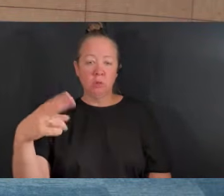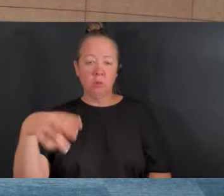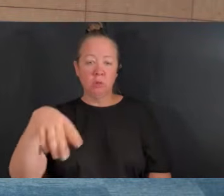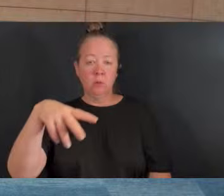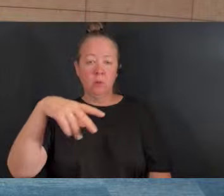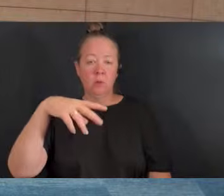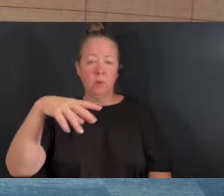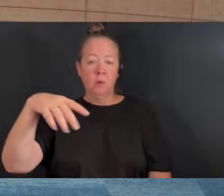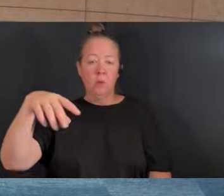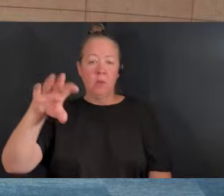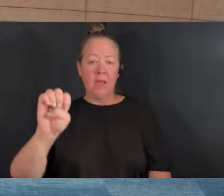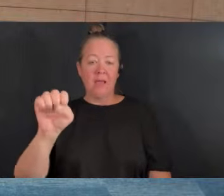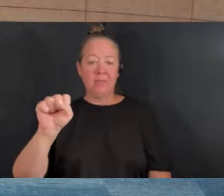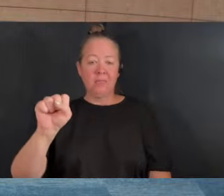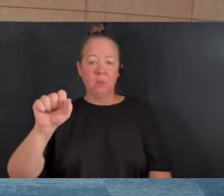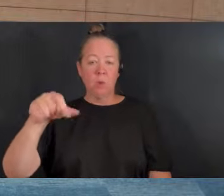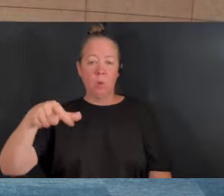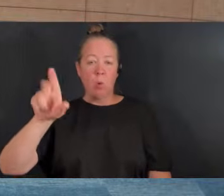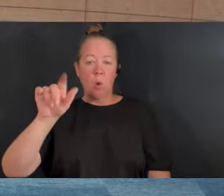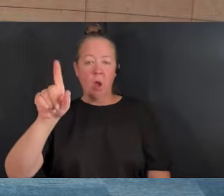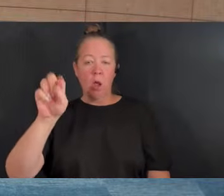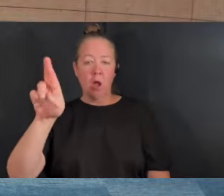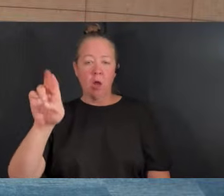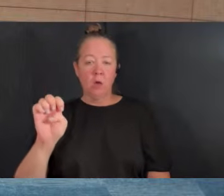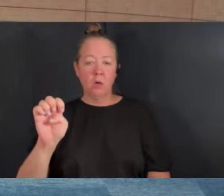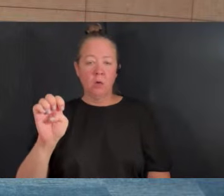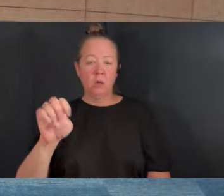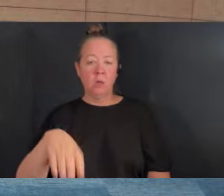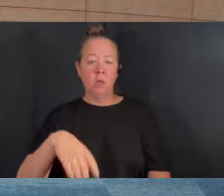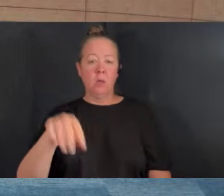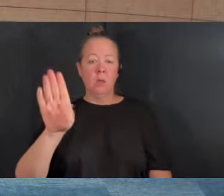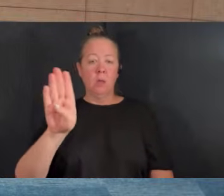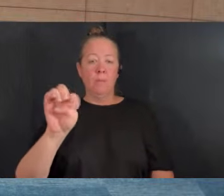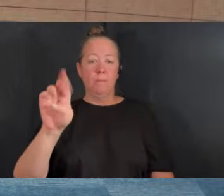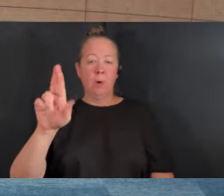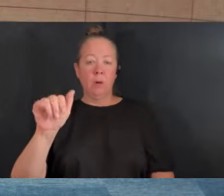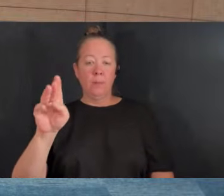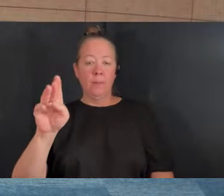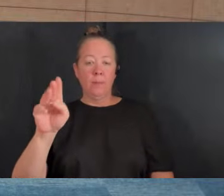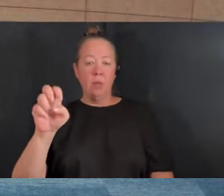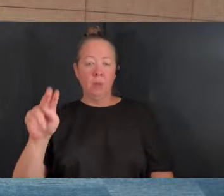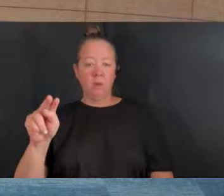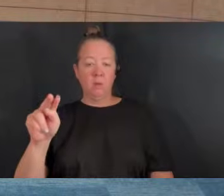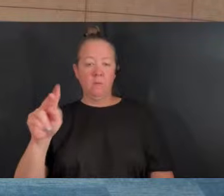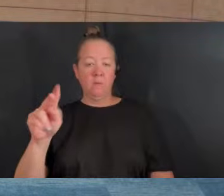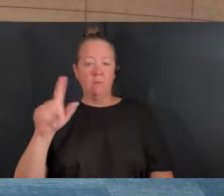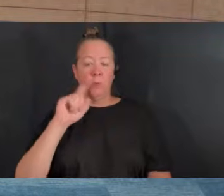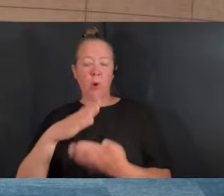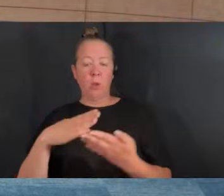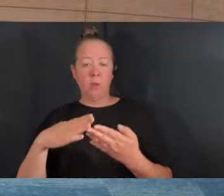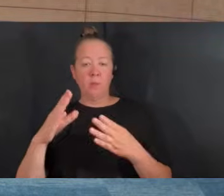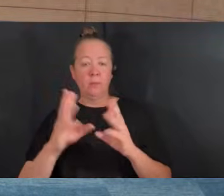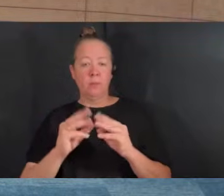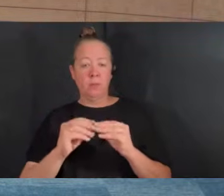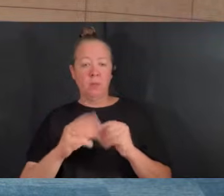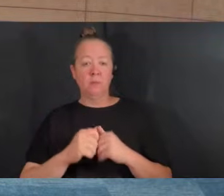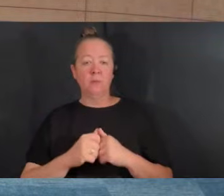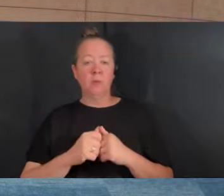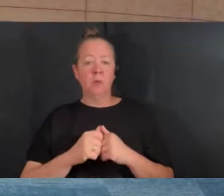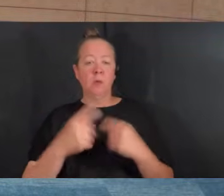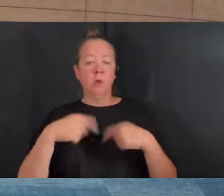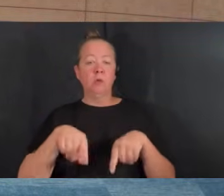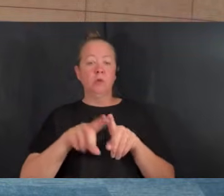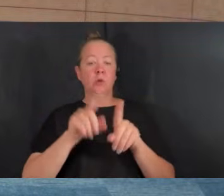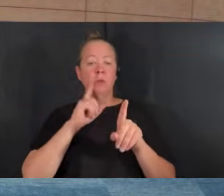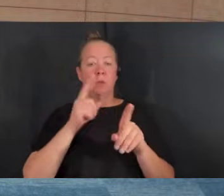of Charles P. Johnson and Associates CPJ for part of the meeting. During the closed session, Mr. Galloway